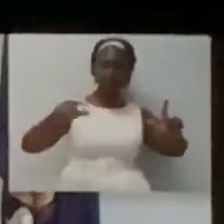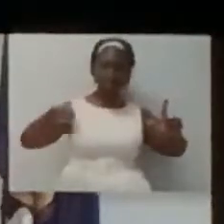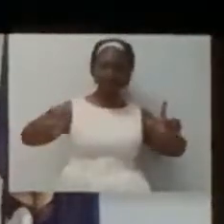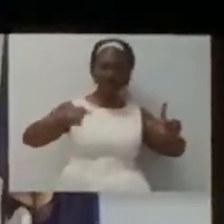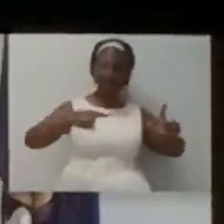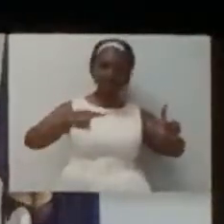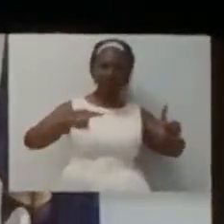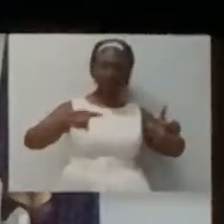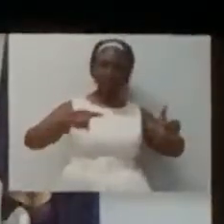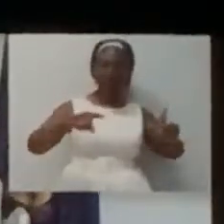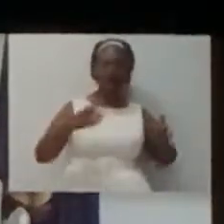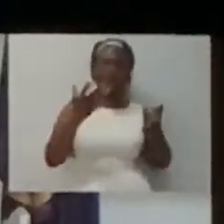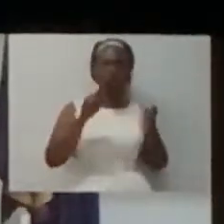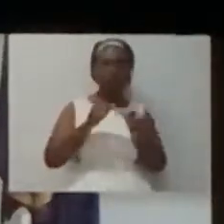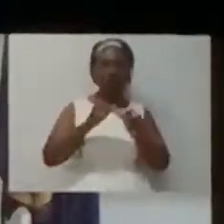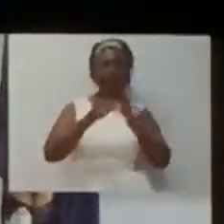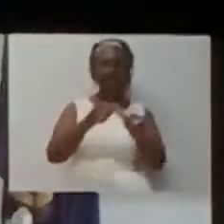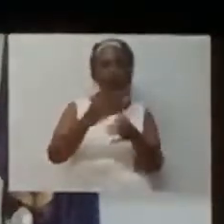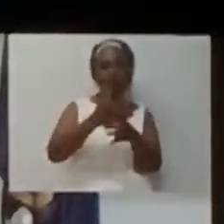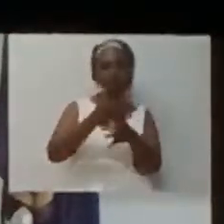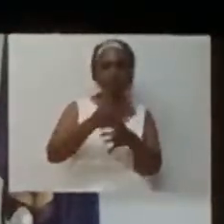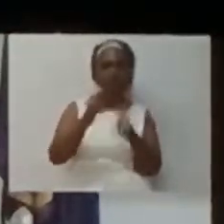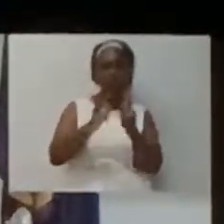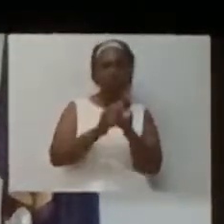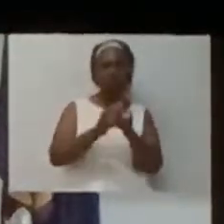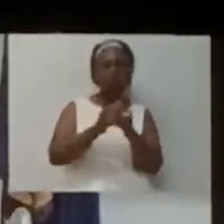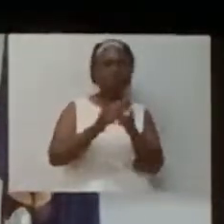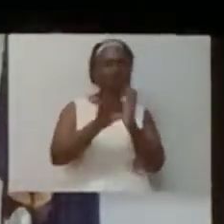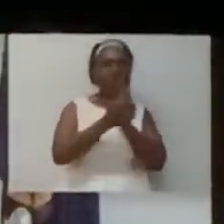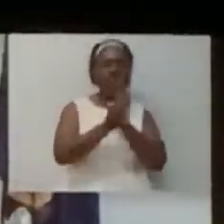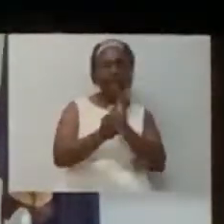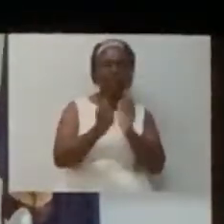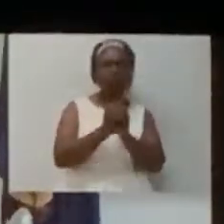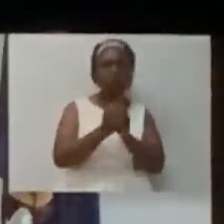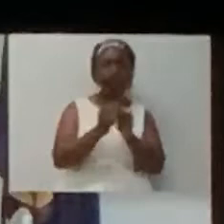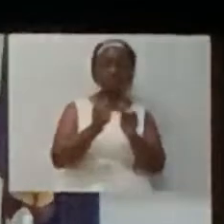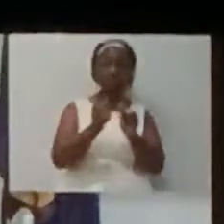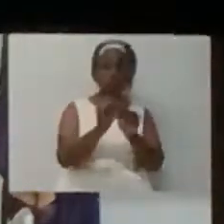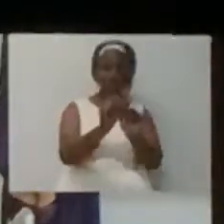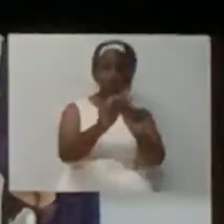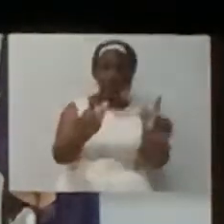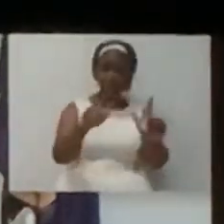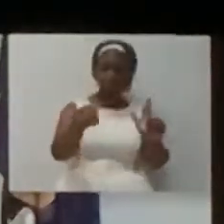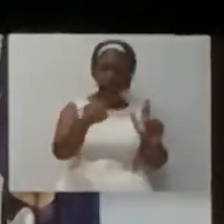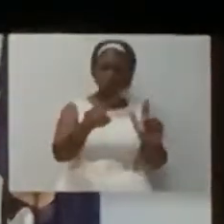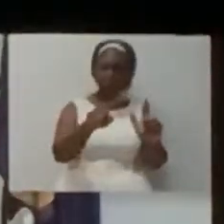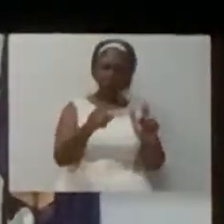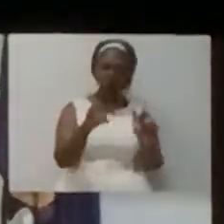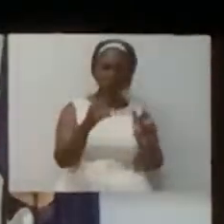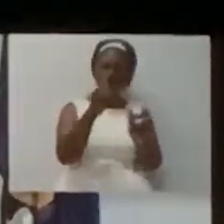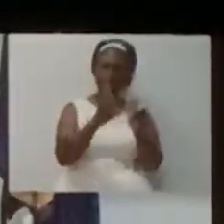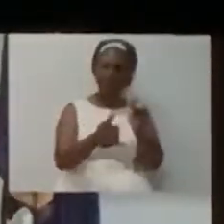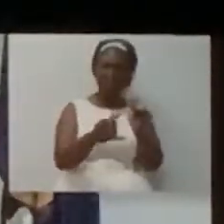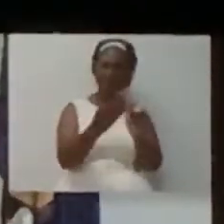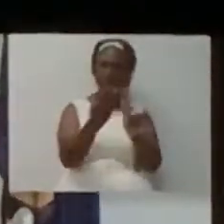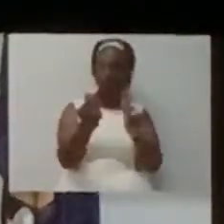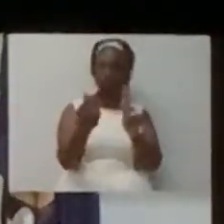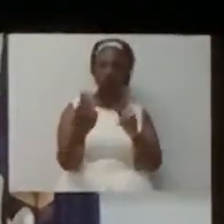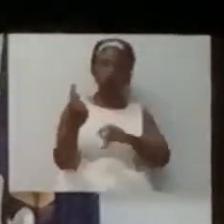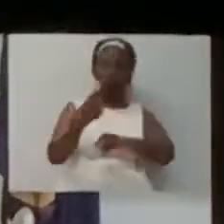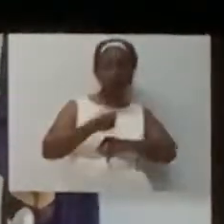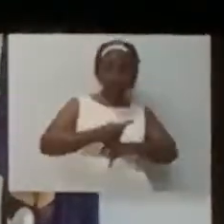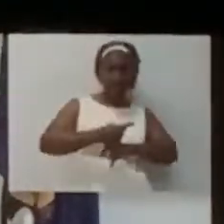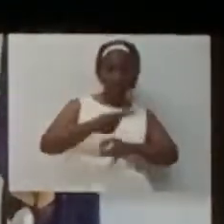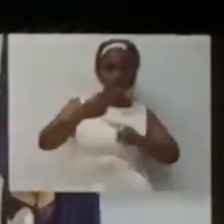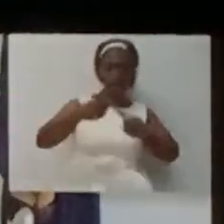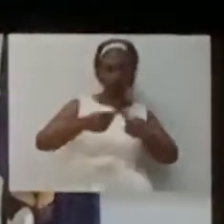to continue to share your talents with the world. I know for sure that through these last few weeks and months, we